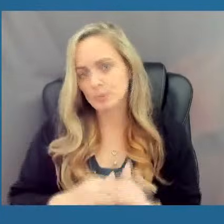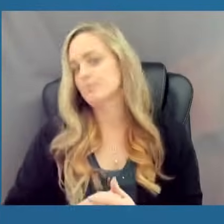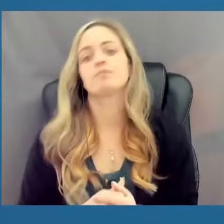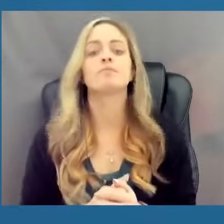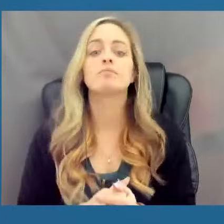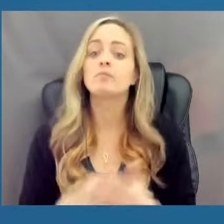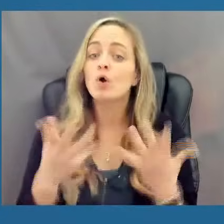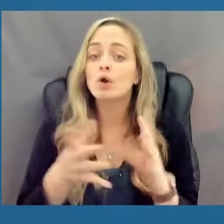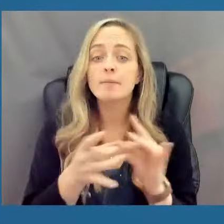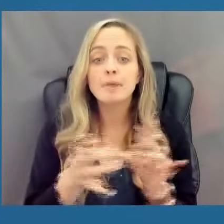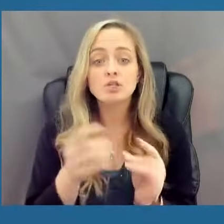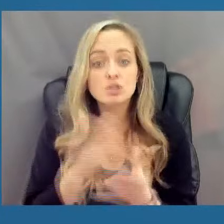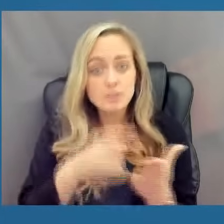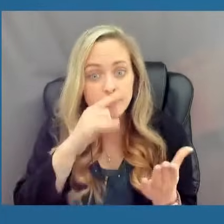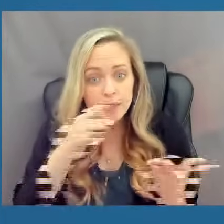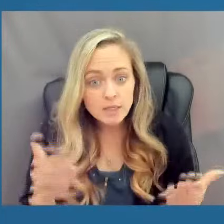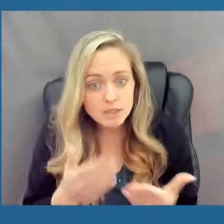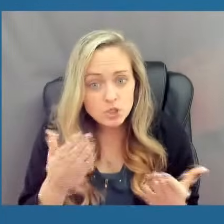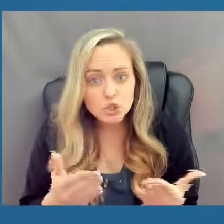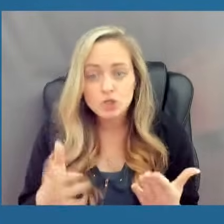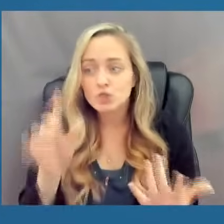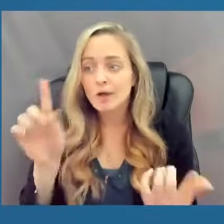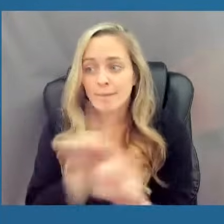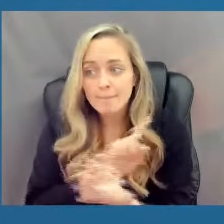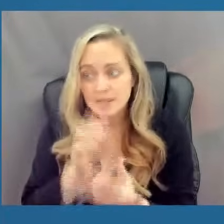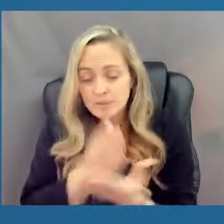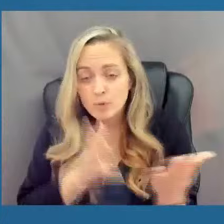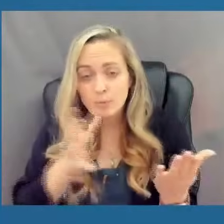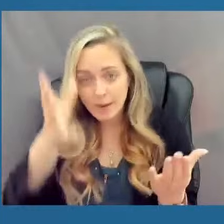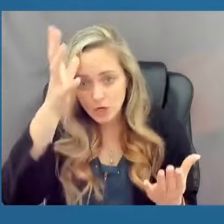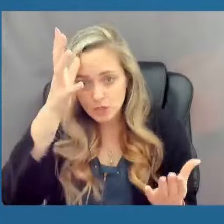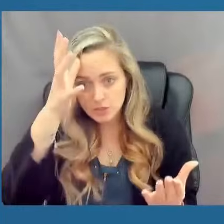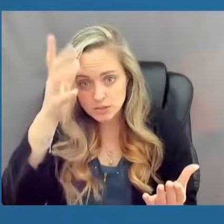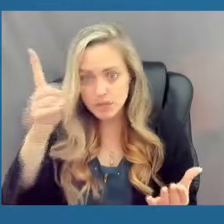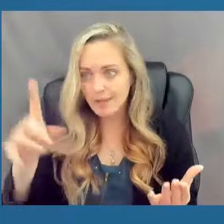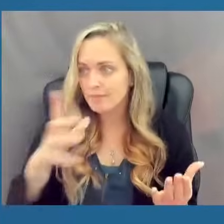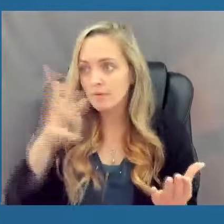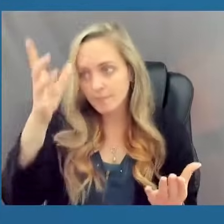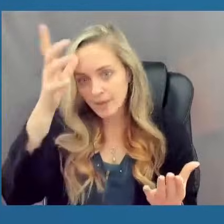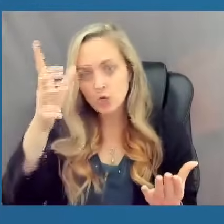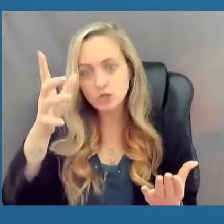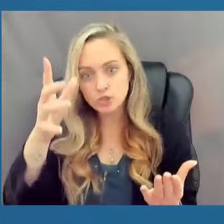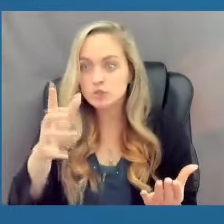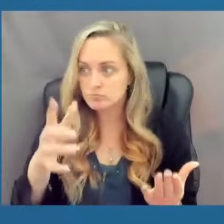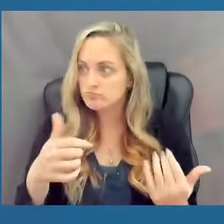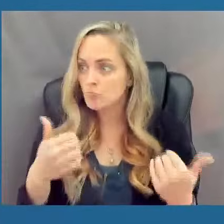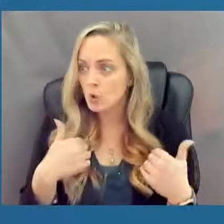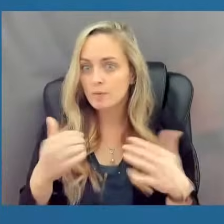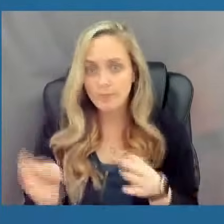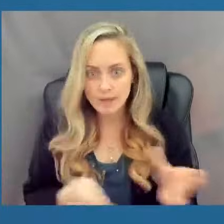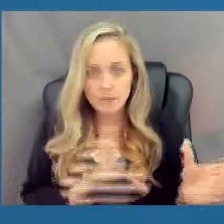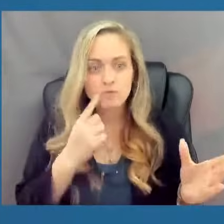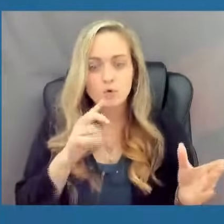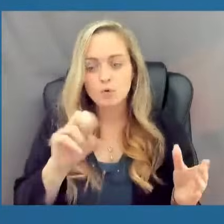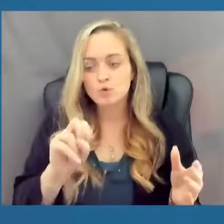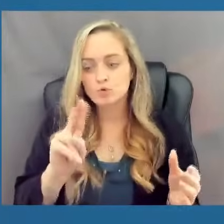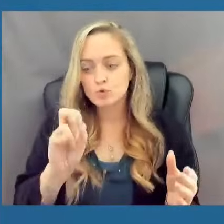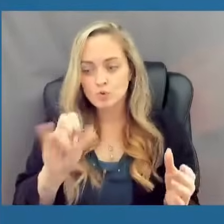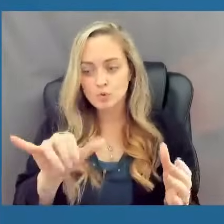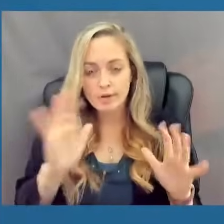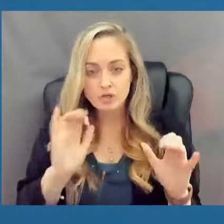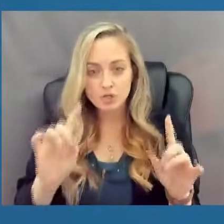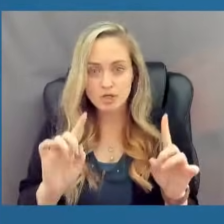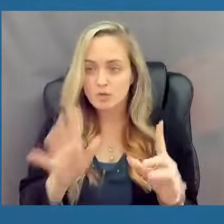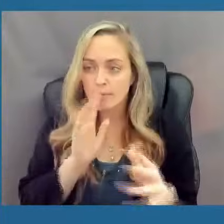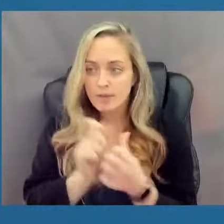met some of the kids here. I met some of their parents, and the parents are pursuing a SUNY education. So in speaking to them, they're